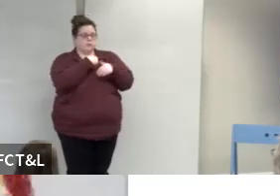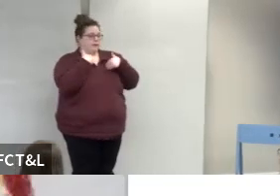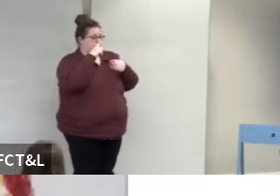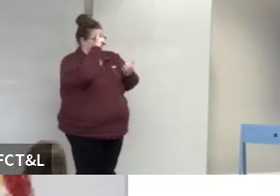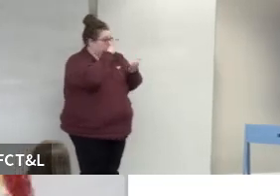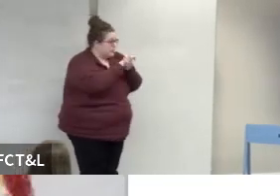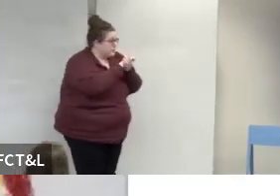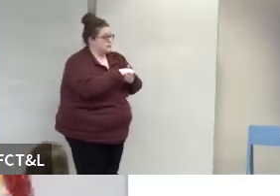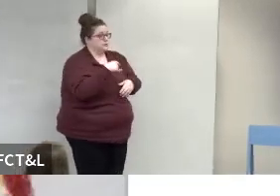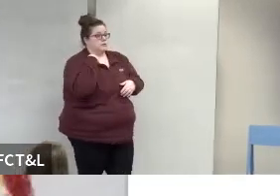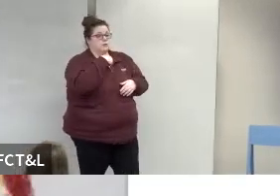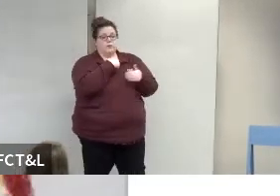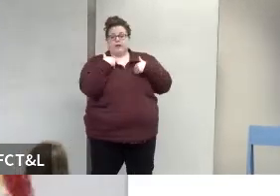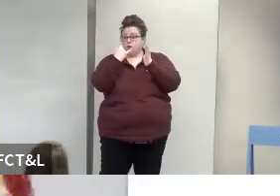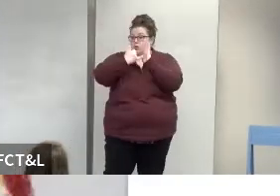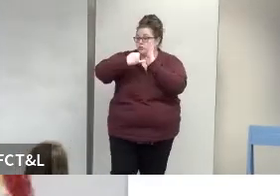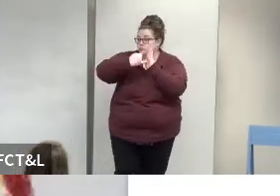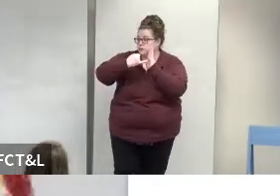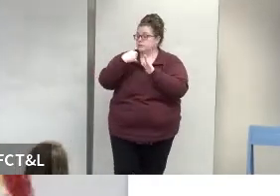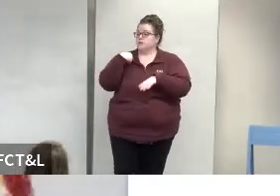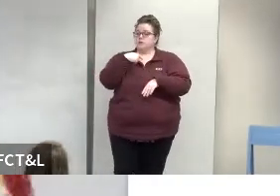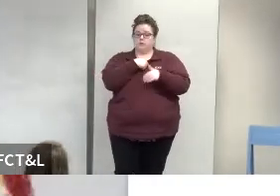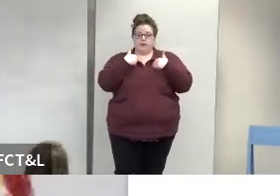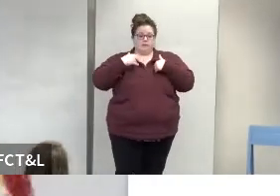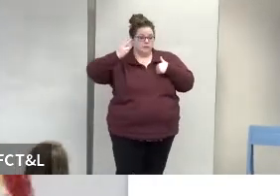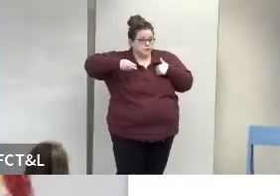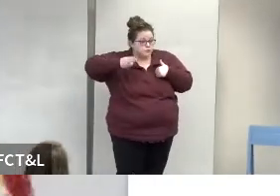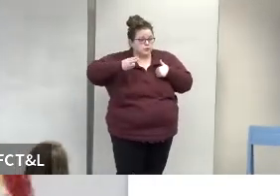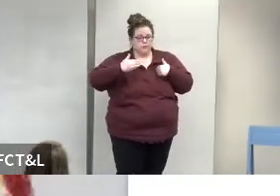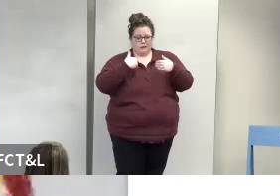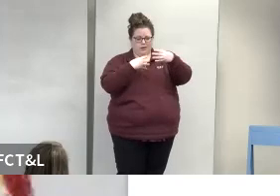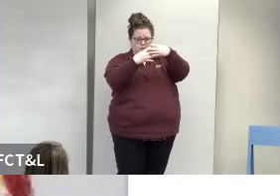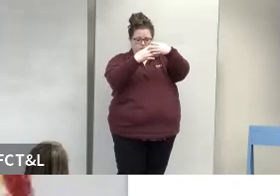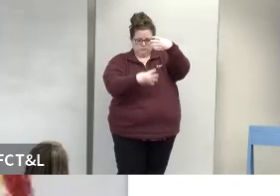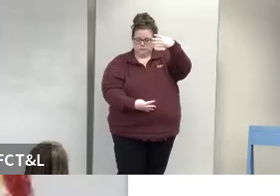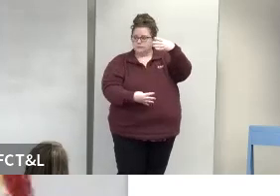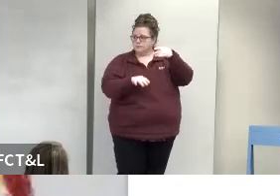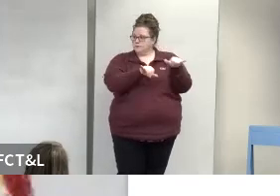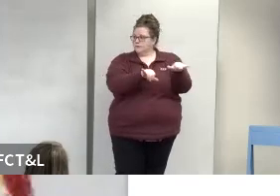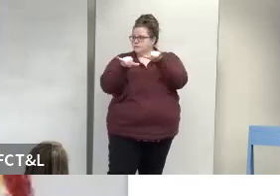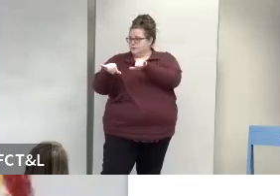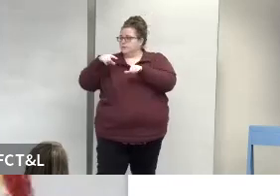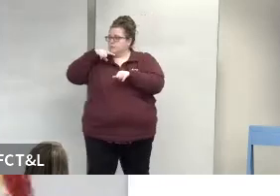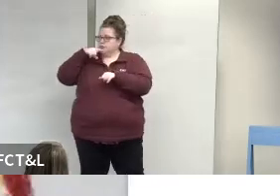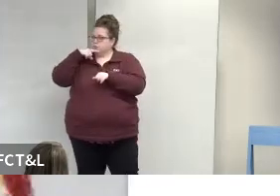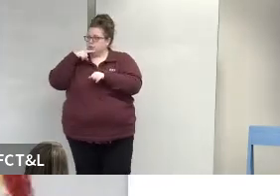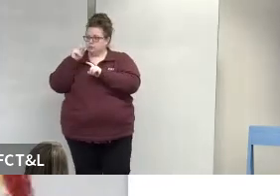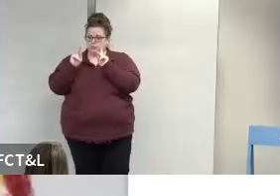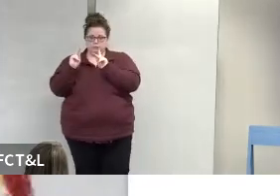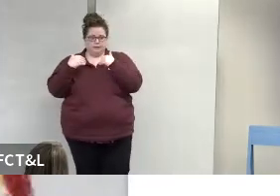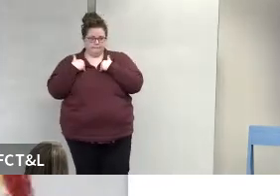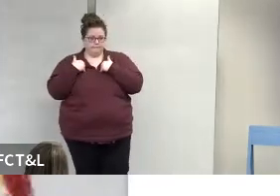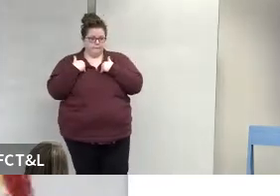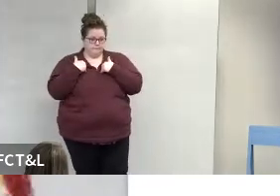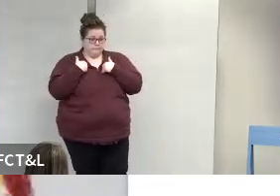So there are rules of behavior, beliefs, art, history, and the list goes on that